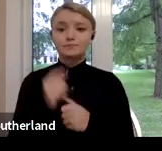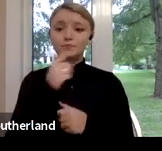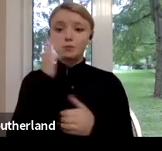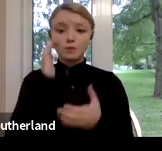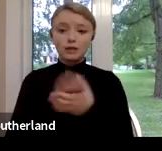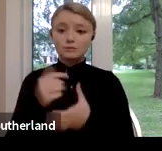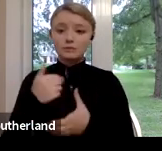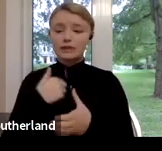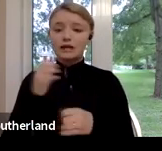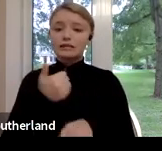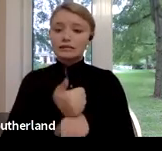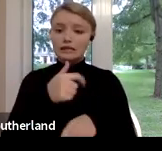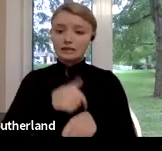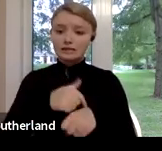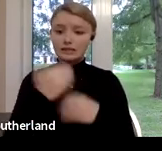time limit